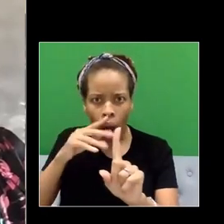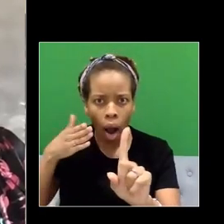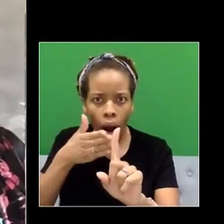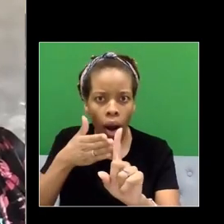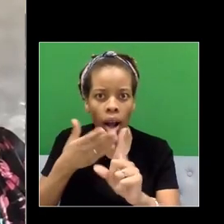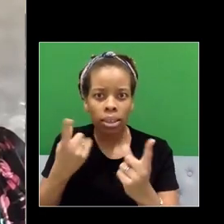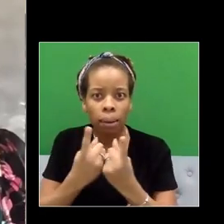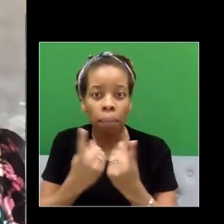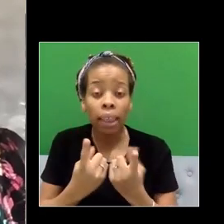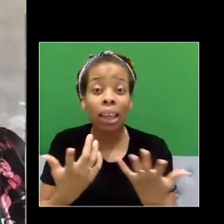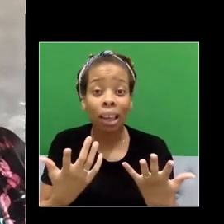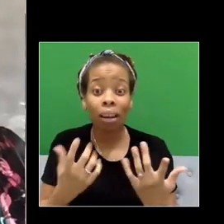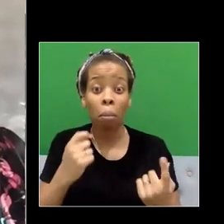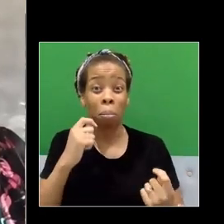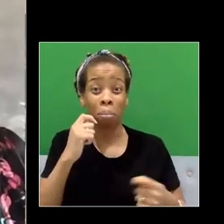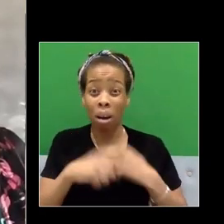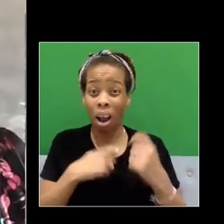the work's not going to